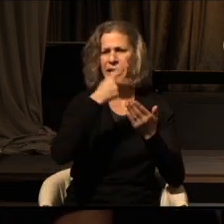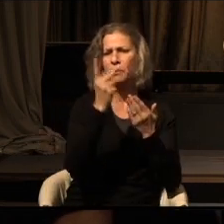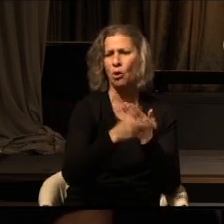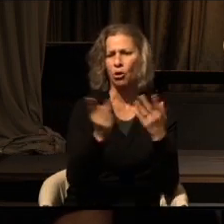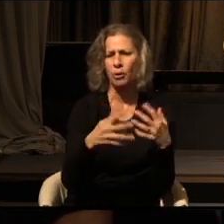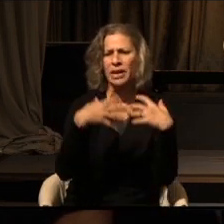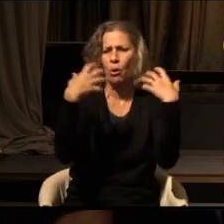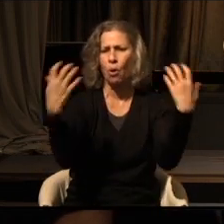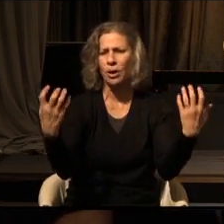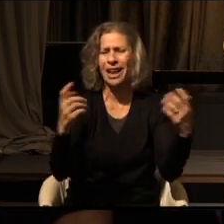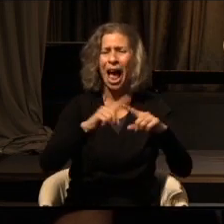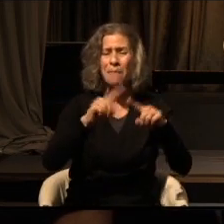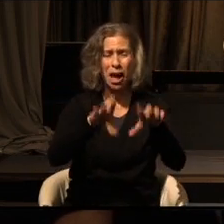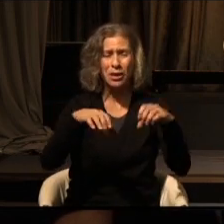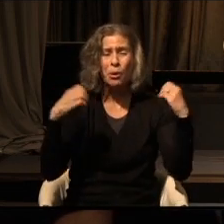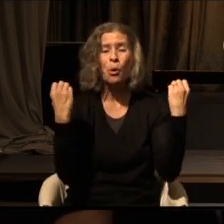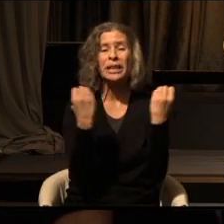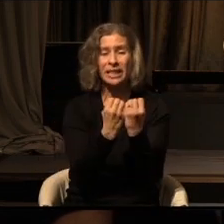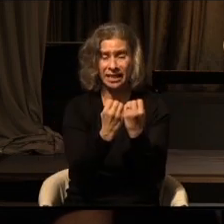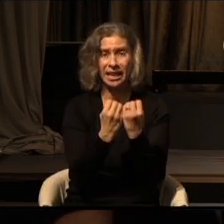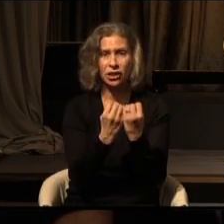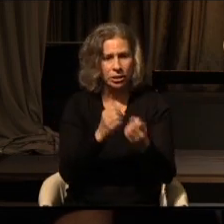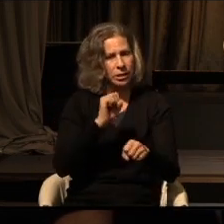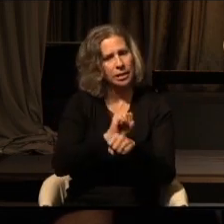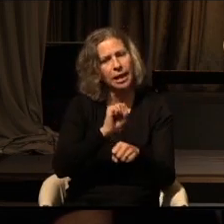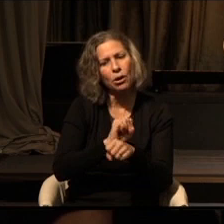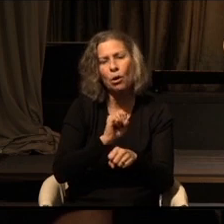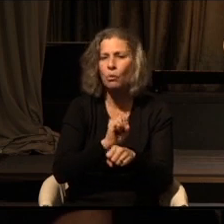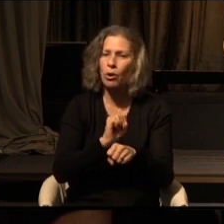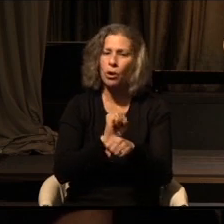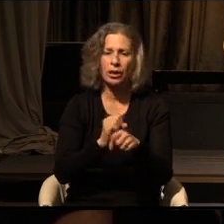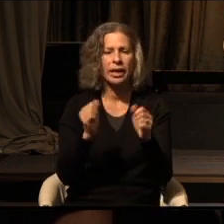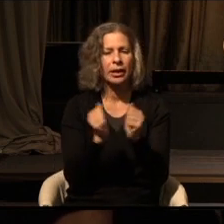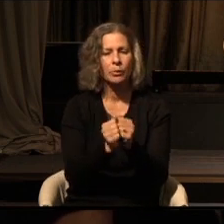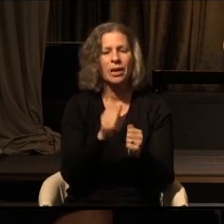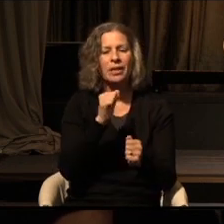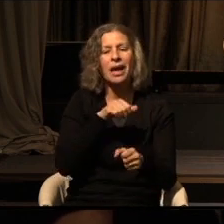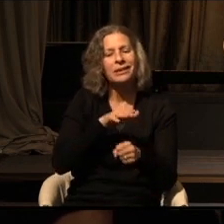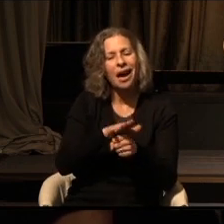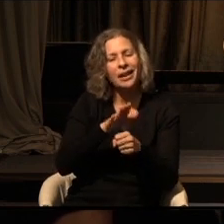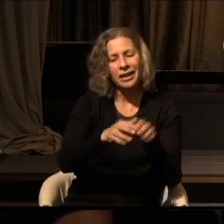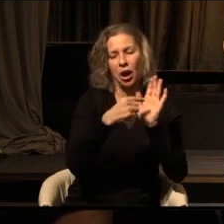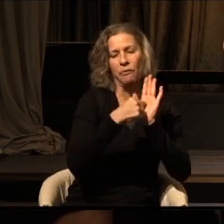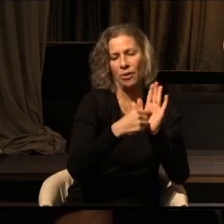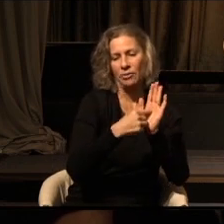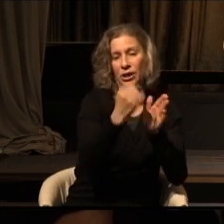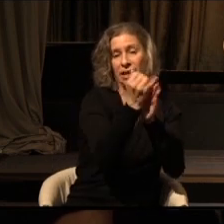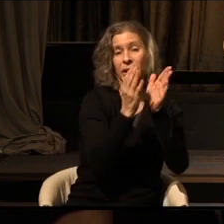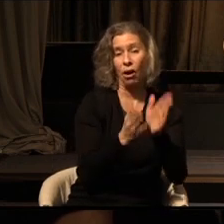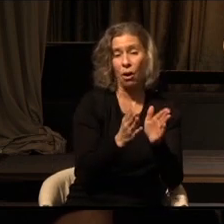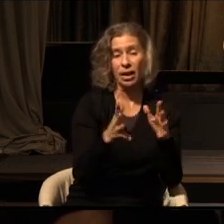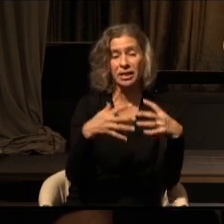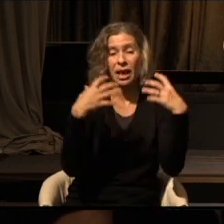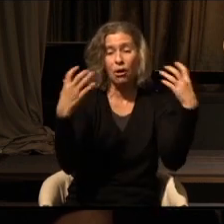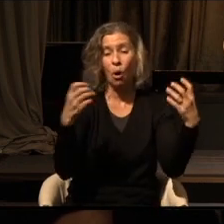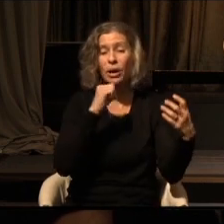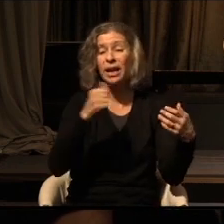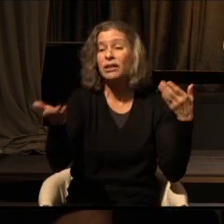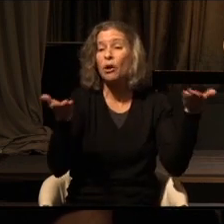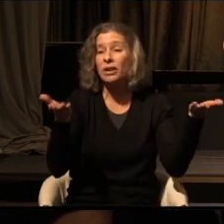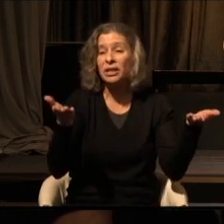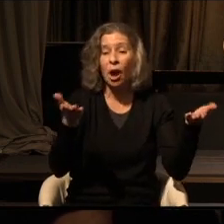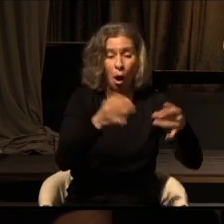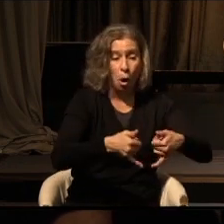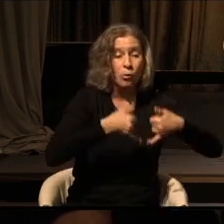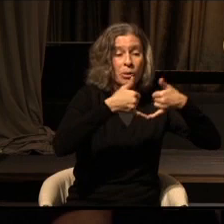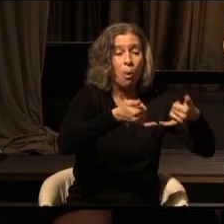the organizations that have been doing the work of working with underrepresented artists and underserved audiences do not get rewarded